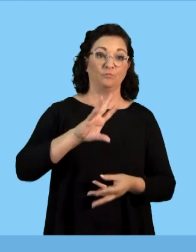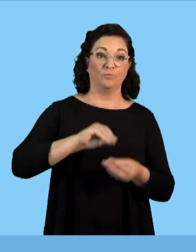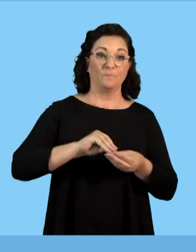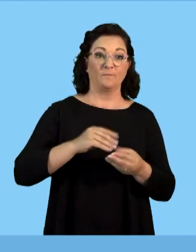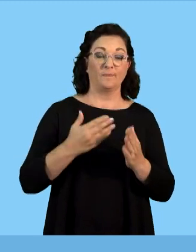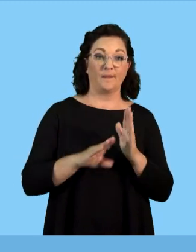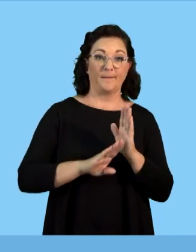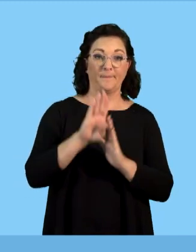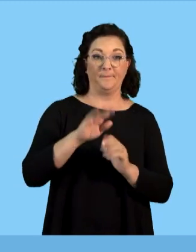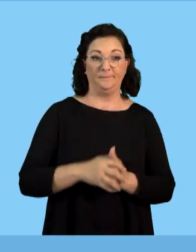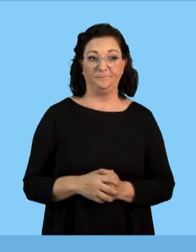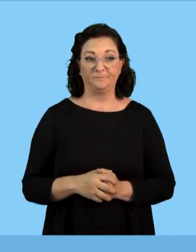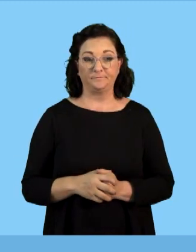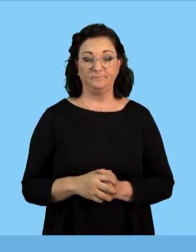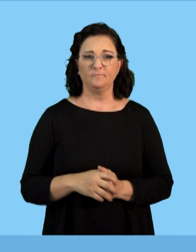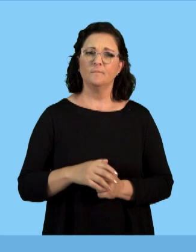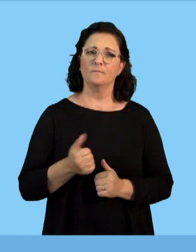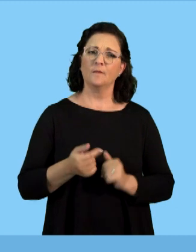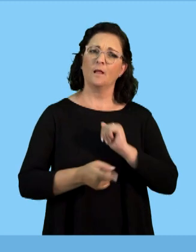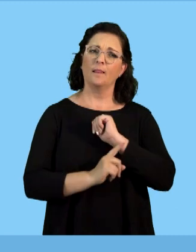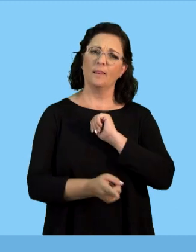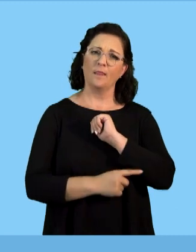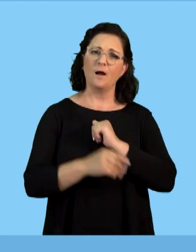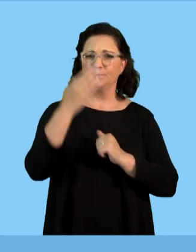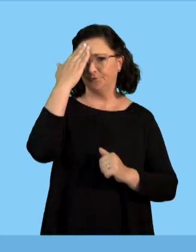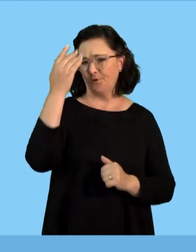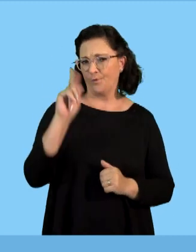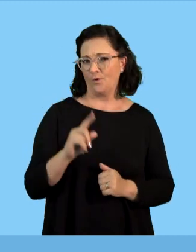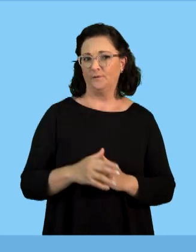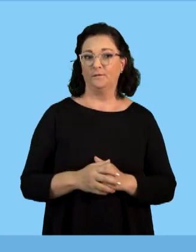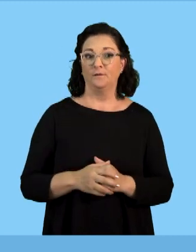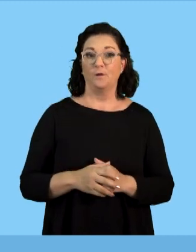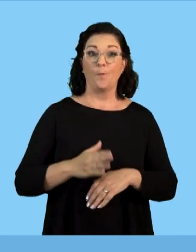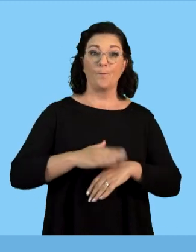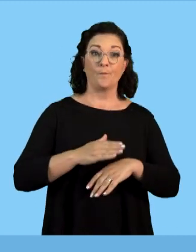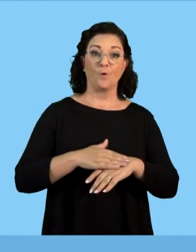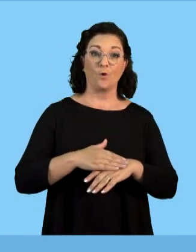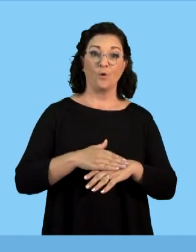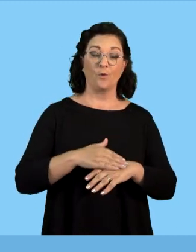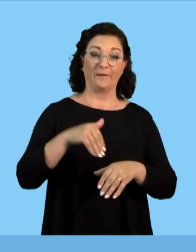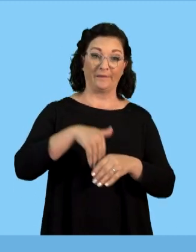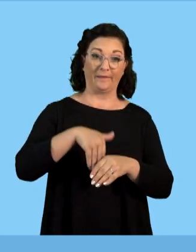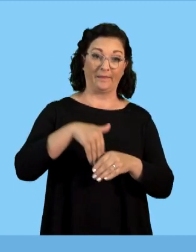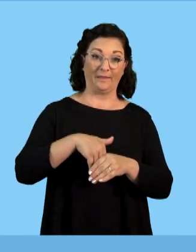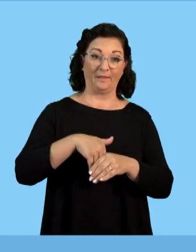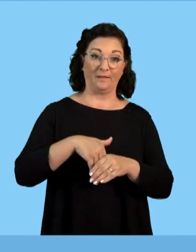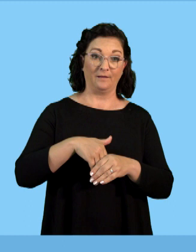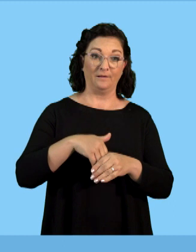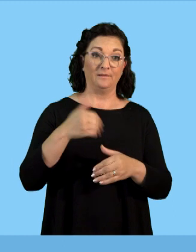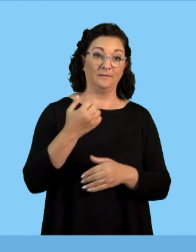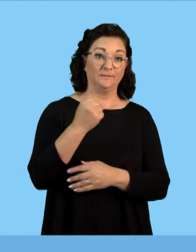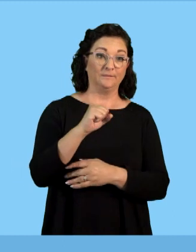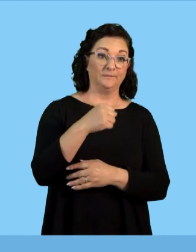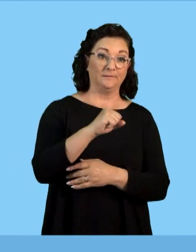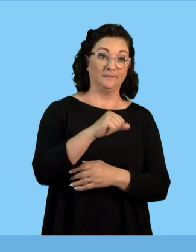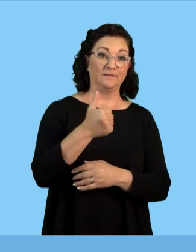increases. And then lastly, what you should already know by now is that if you add more resistors in series, the